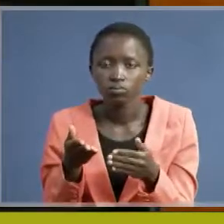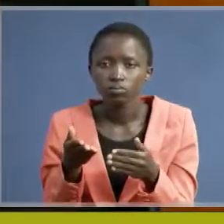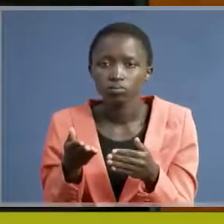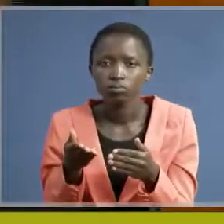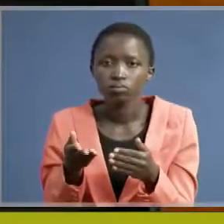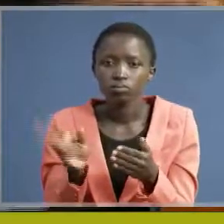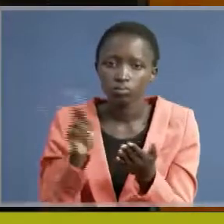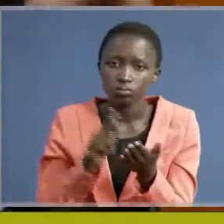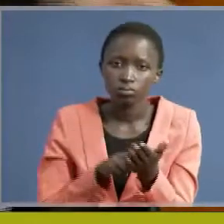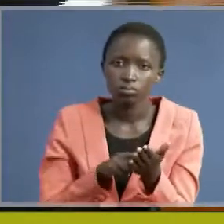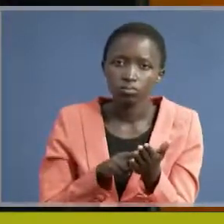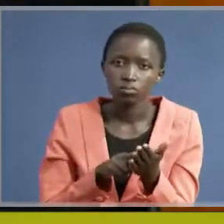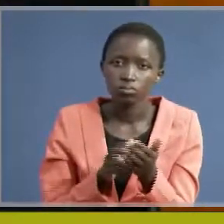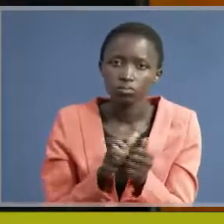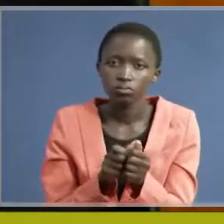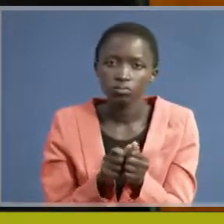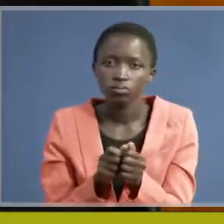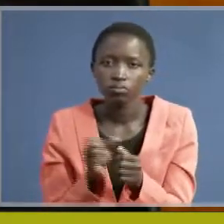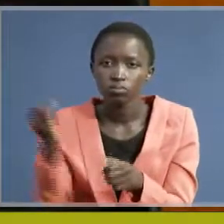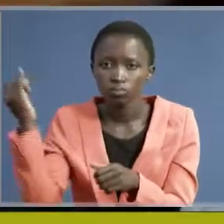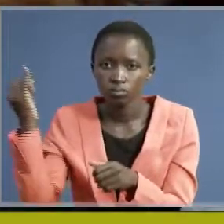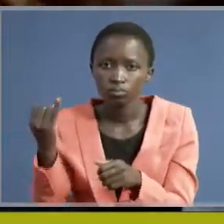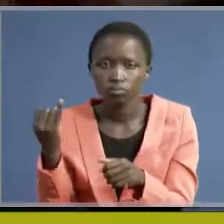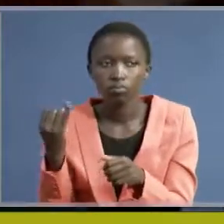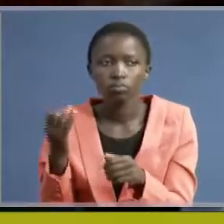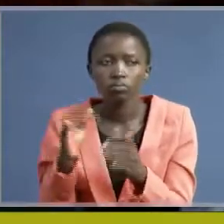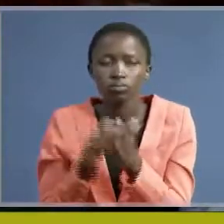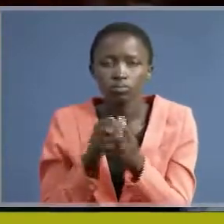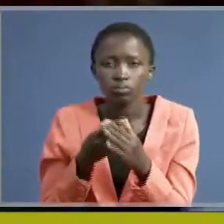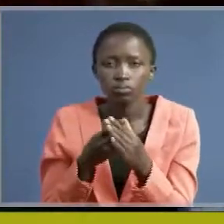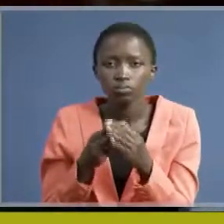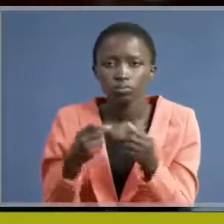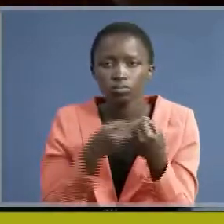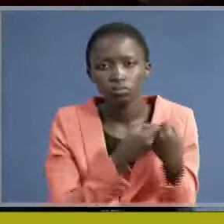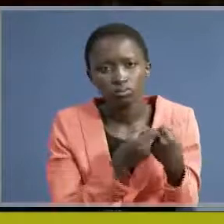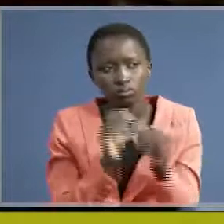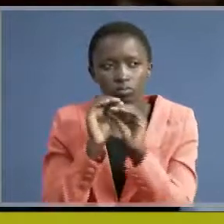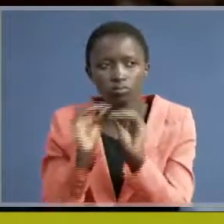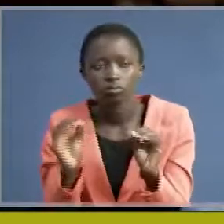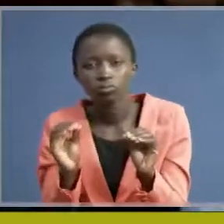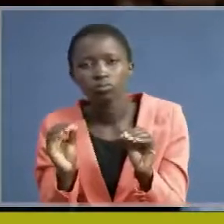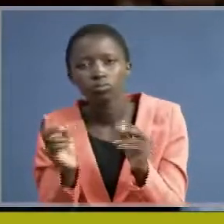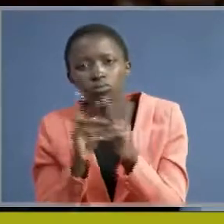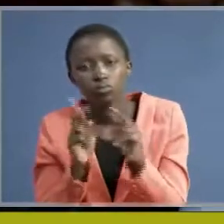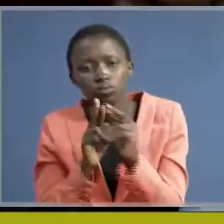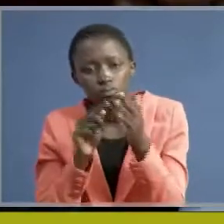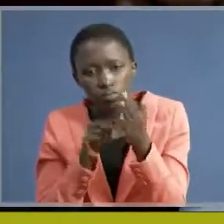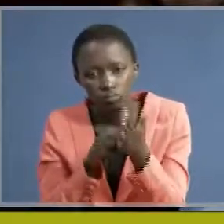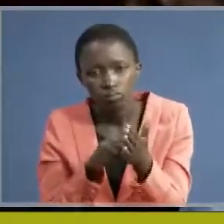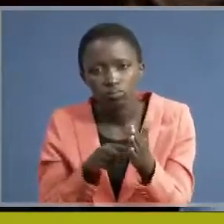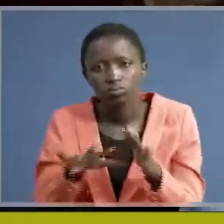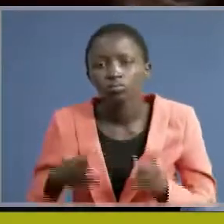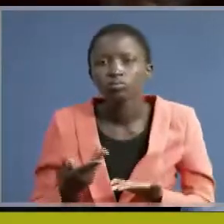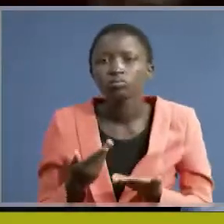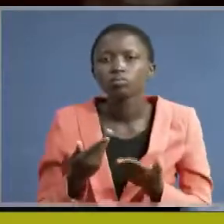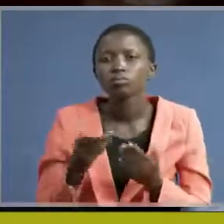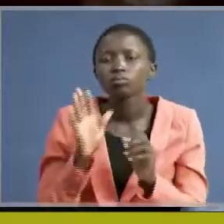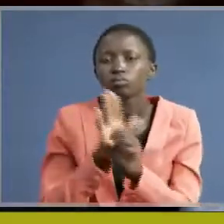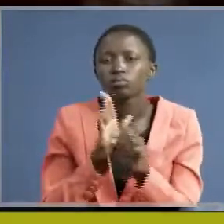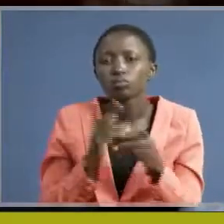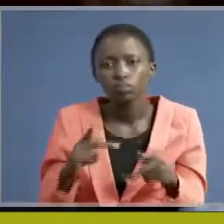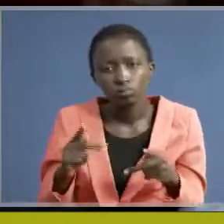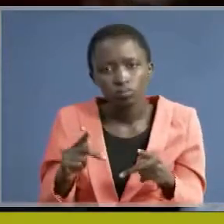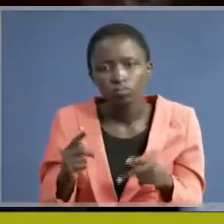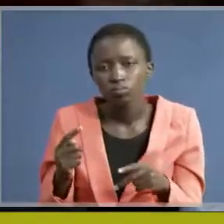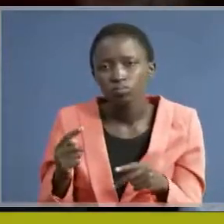replaced by the maize which was imported from abroad. People are not competent. I've already indicated how most of these people have risen